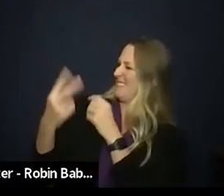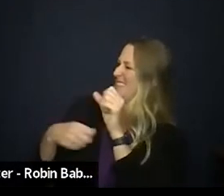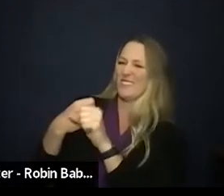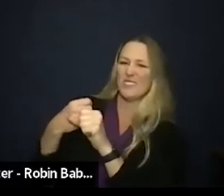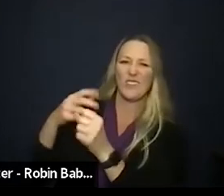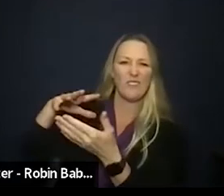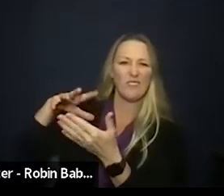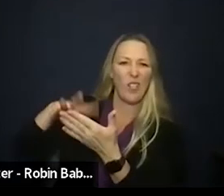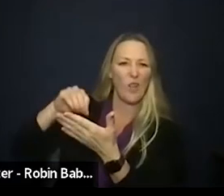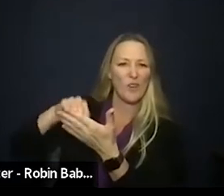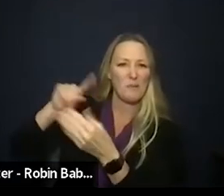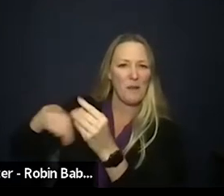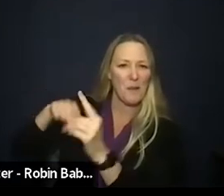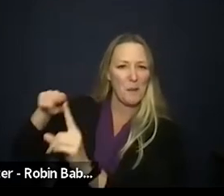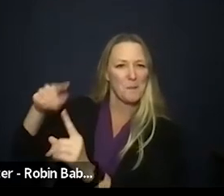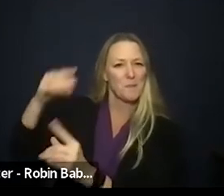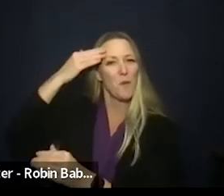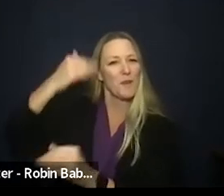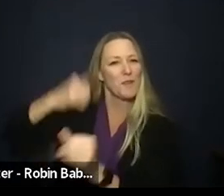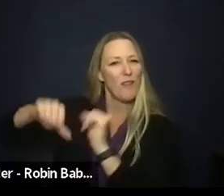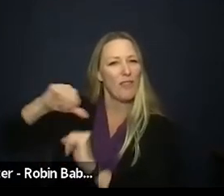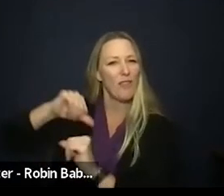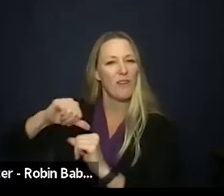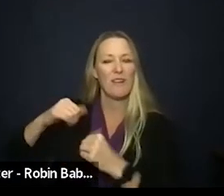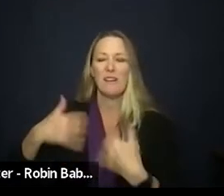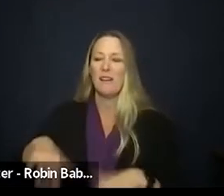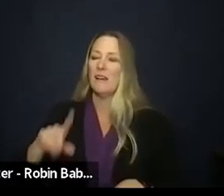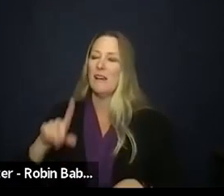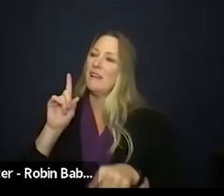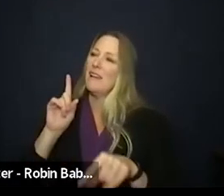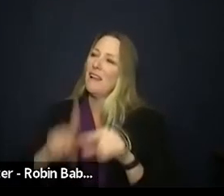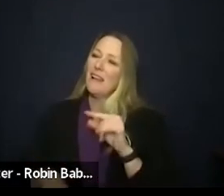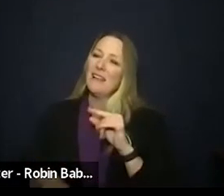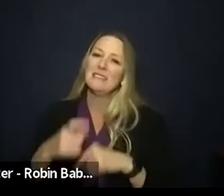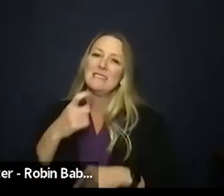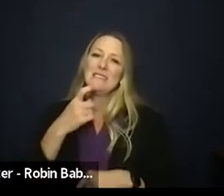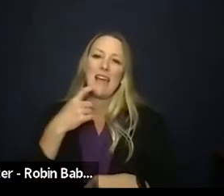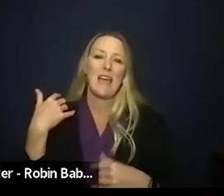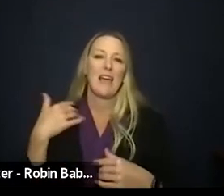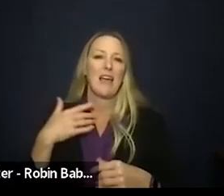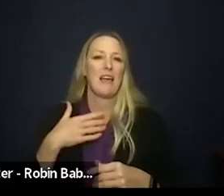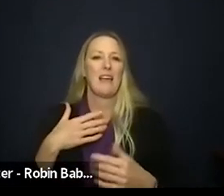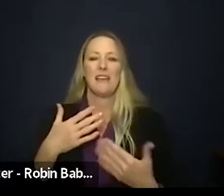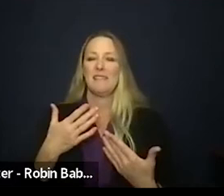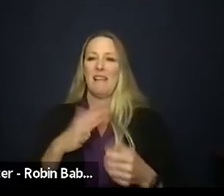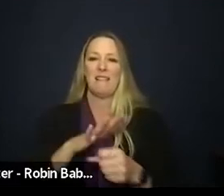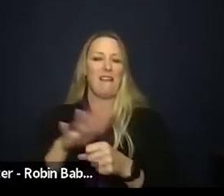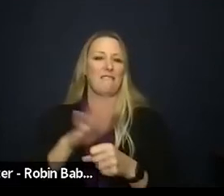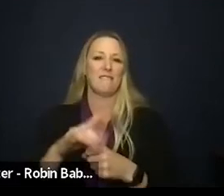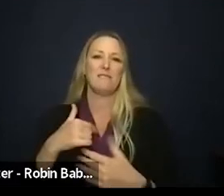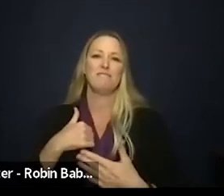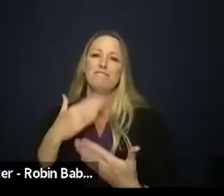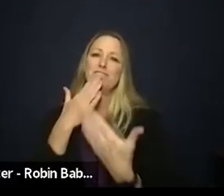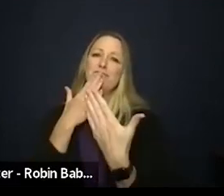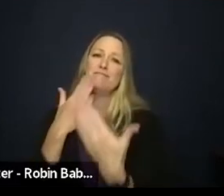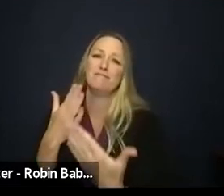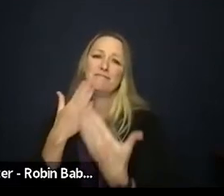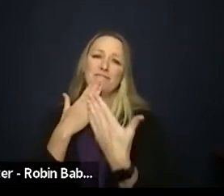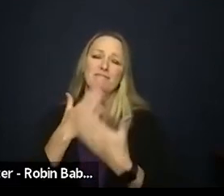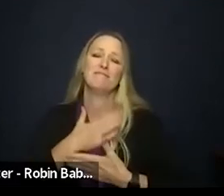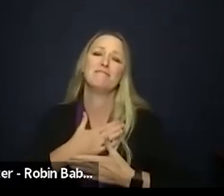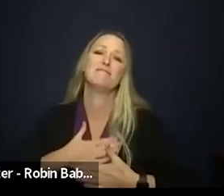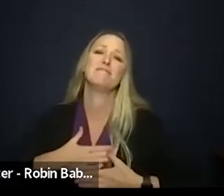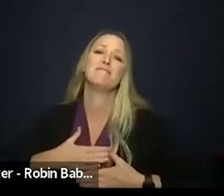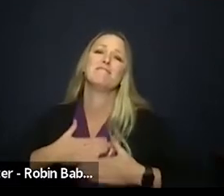i i can't express how appreciative i am of him and his efforts and his support for